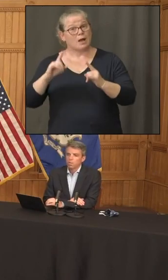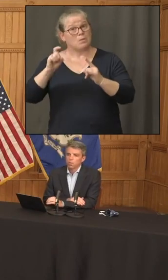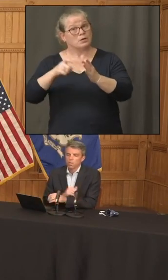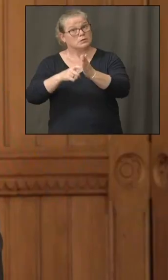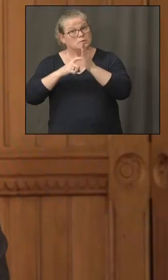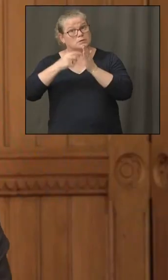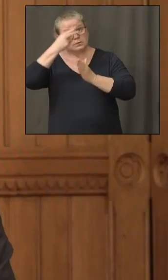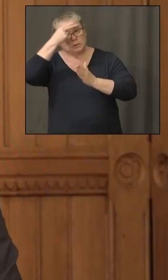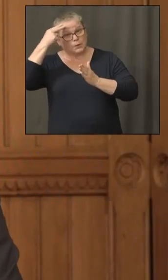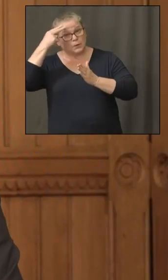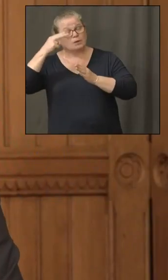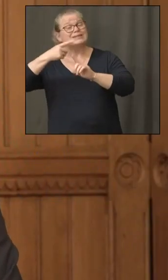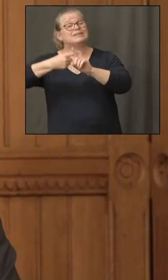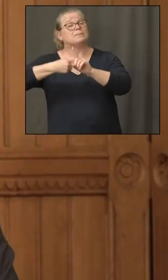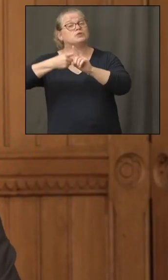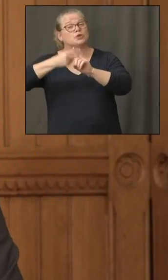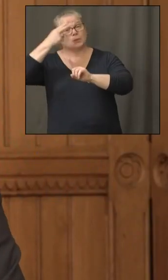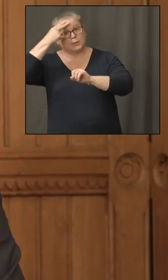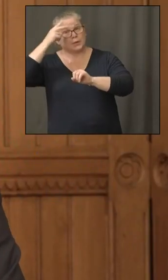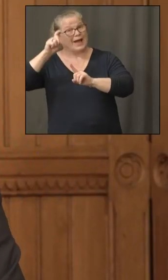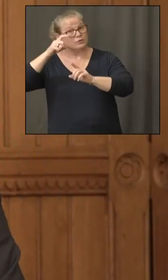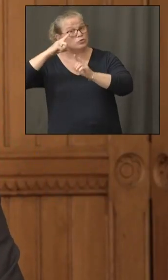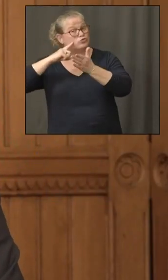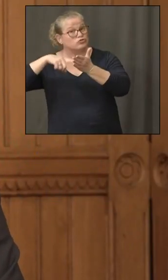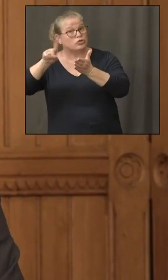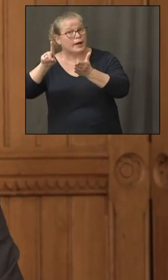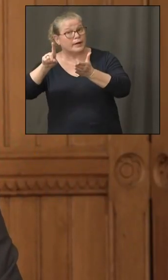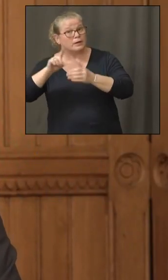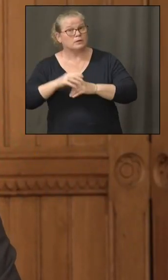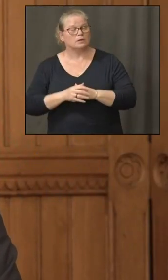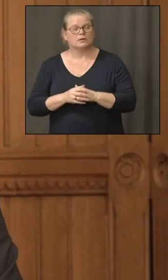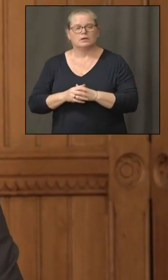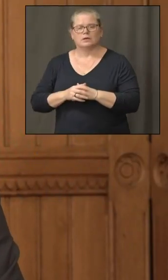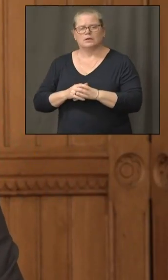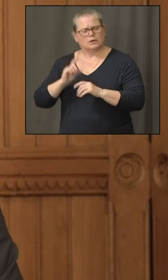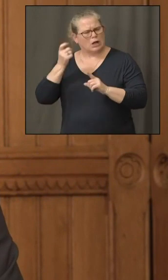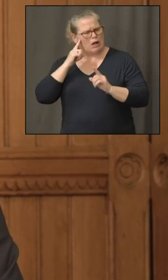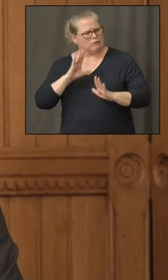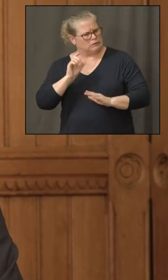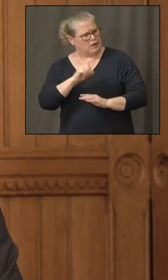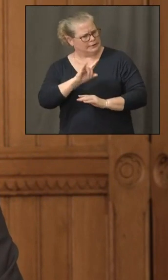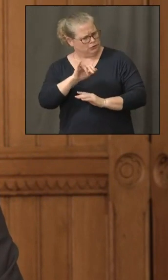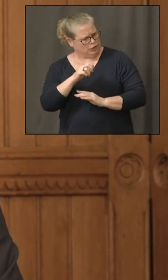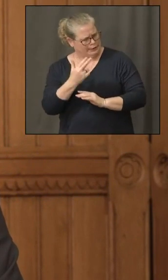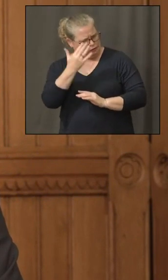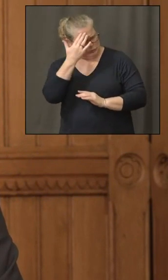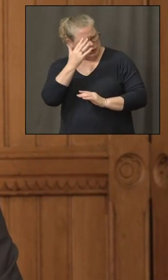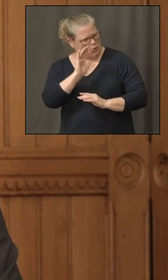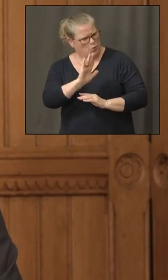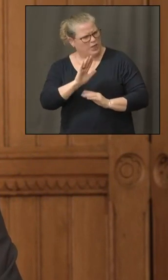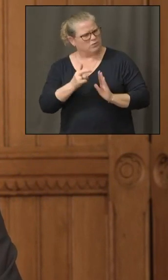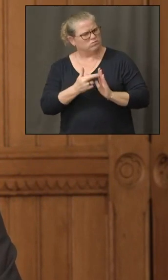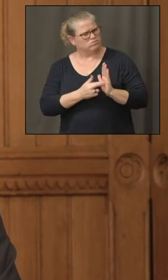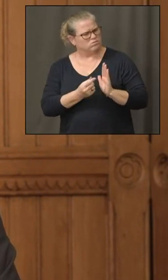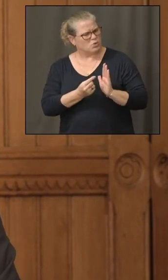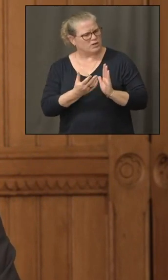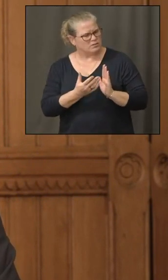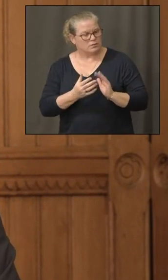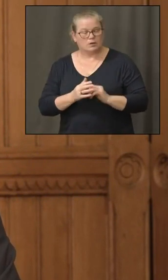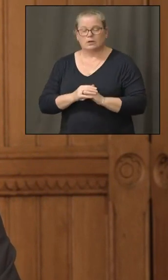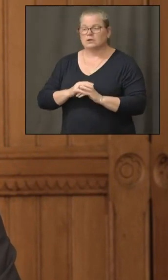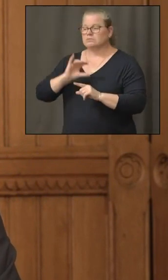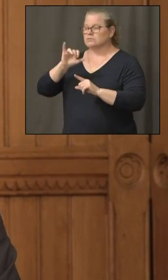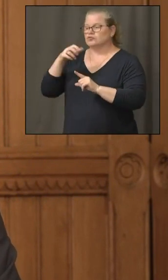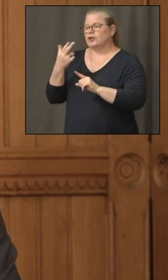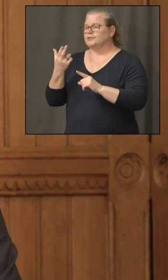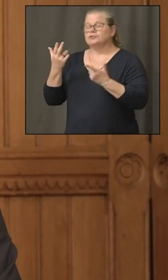No, our teams are continuously working with our public health department on the latest guidance. The CDC guidance is constantly